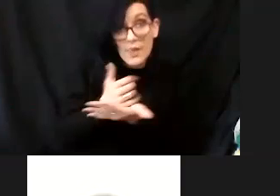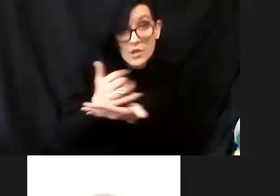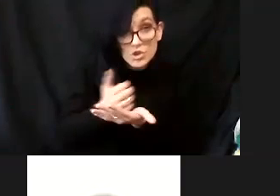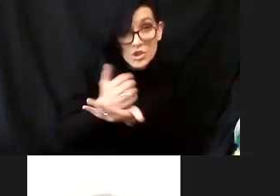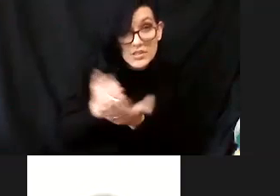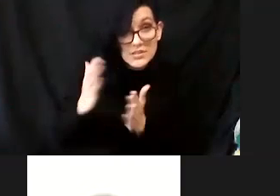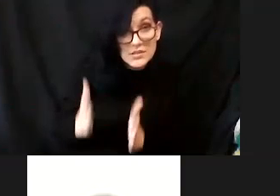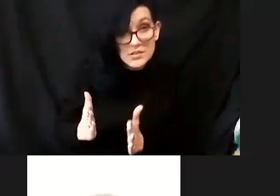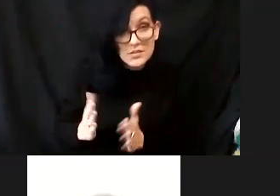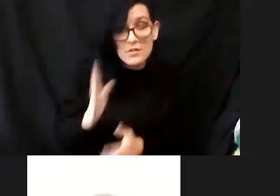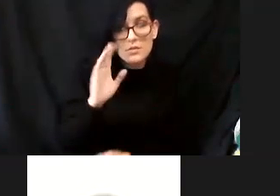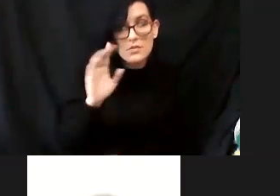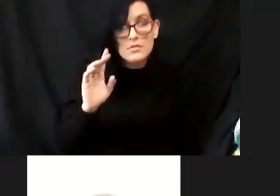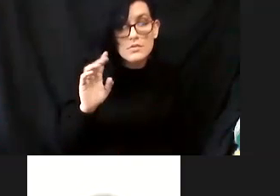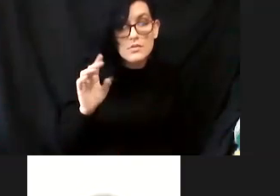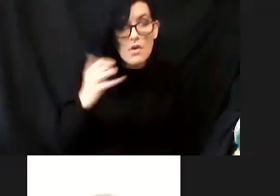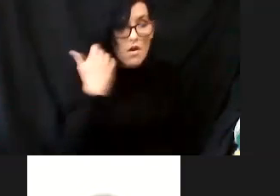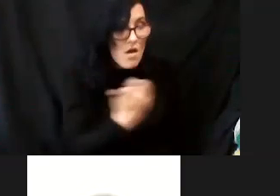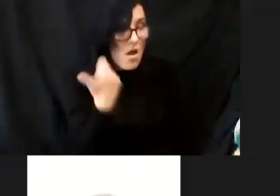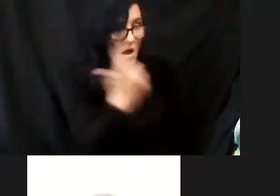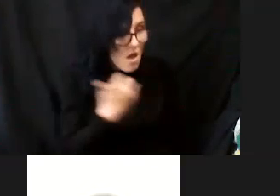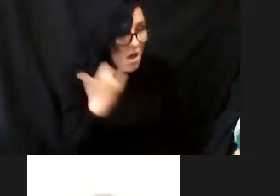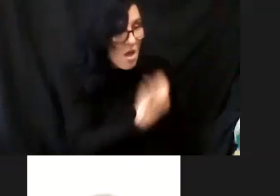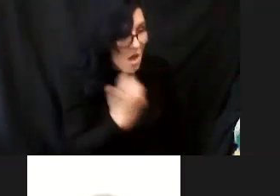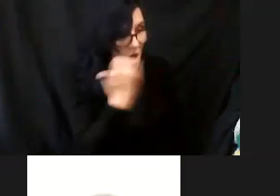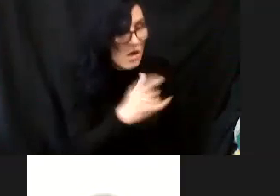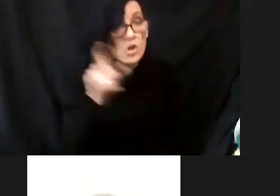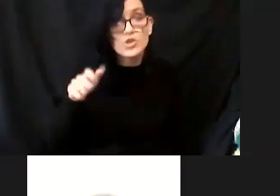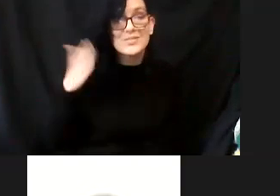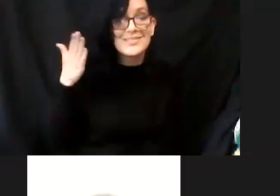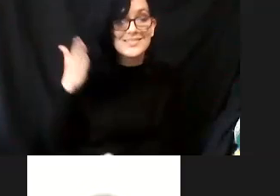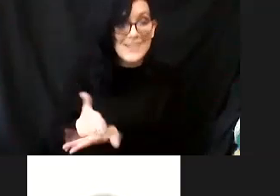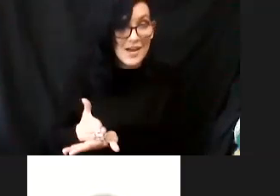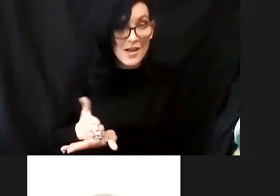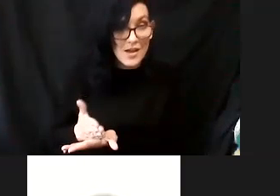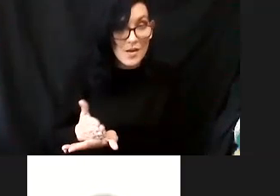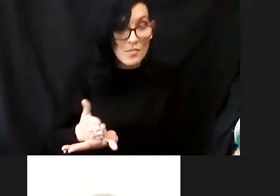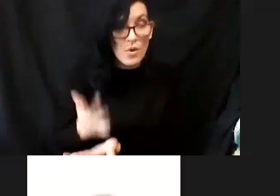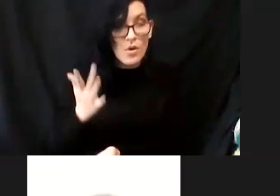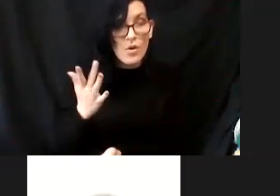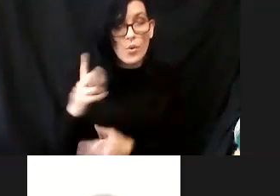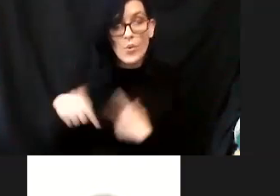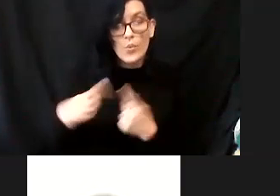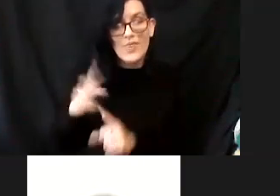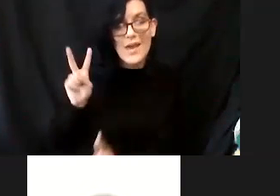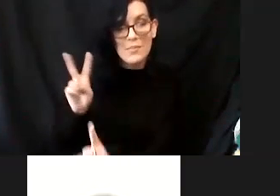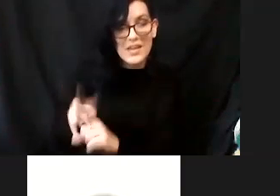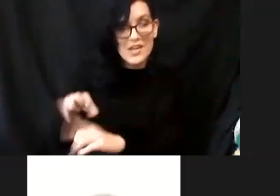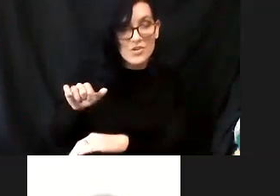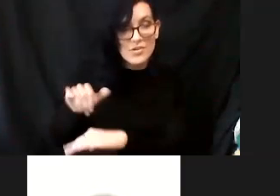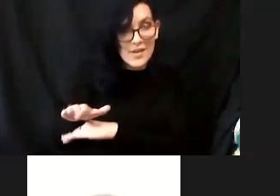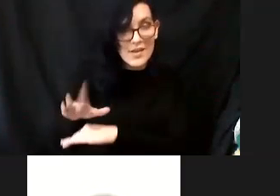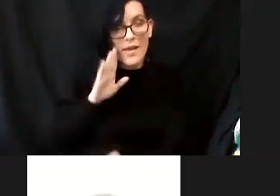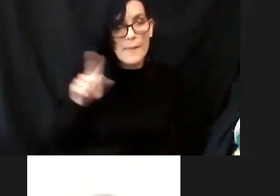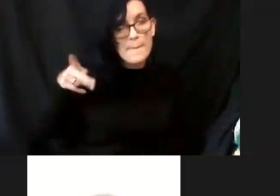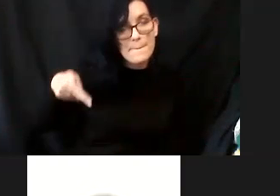on your loans when your application is received and while it's pending. So that's another good thing about the